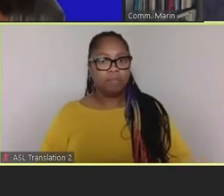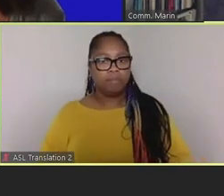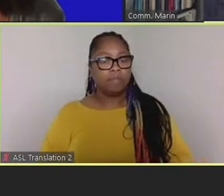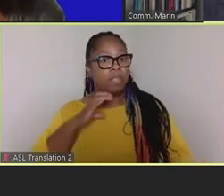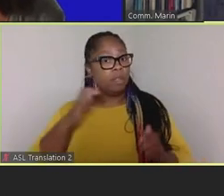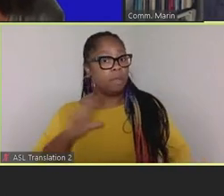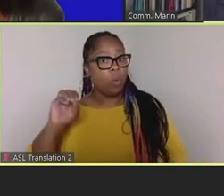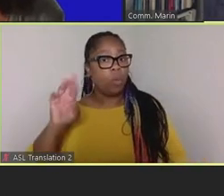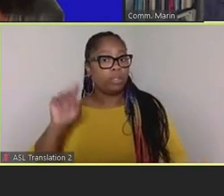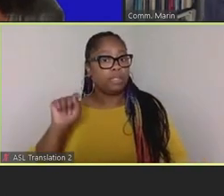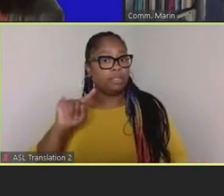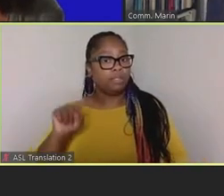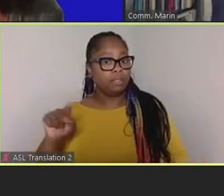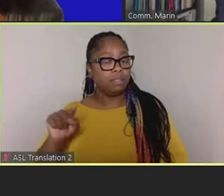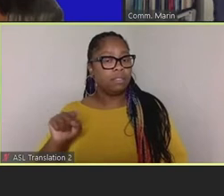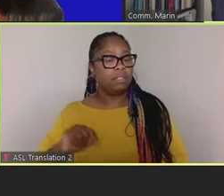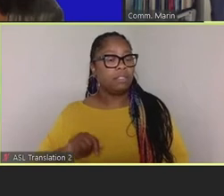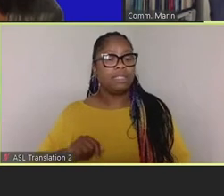Commissioner Ortiz. Yes.